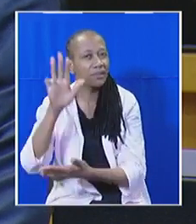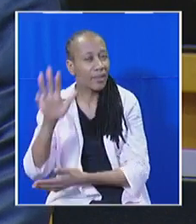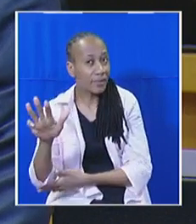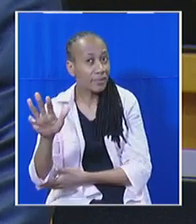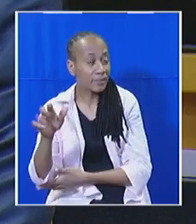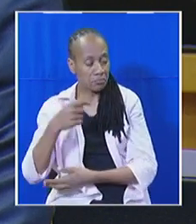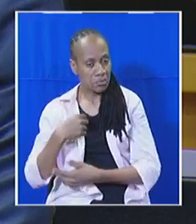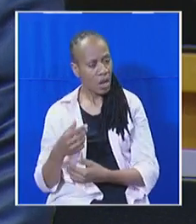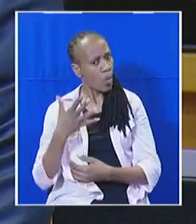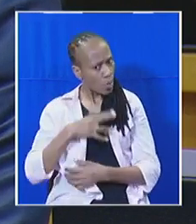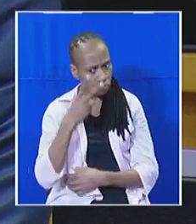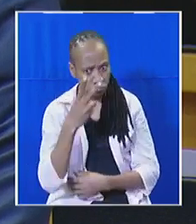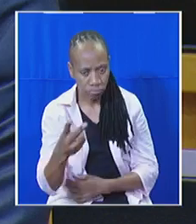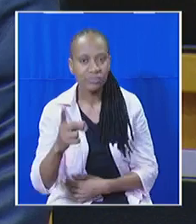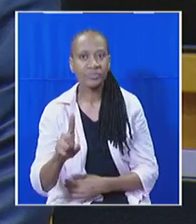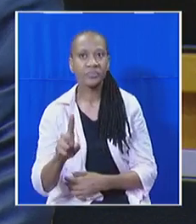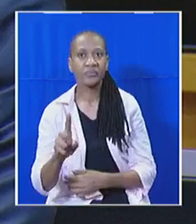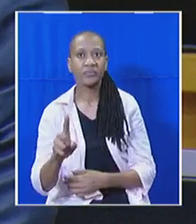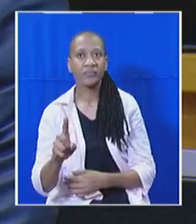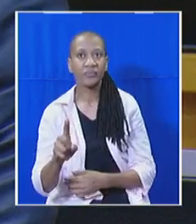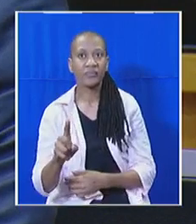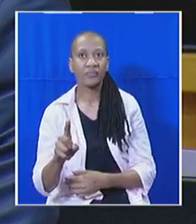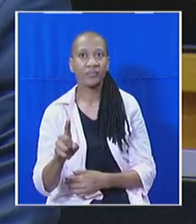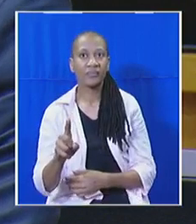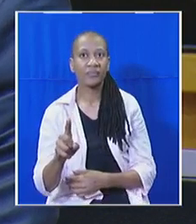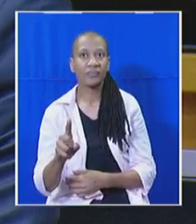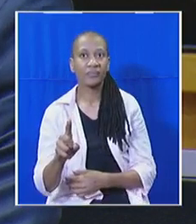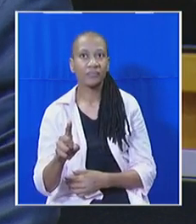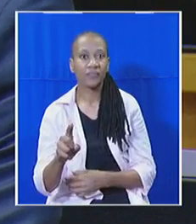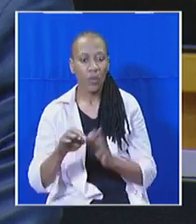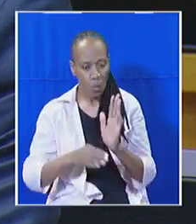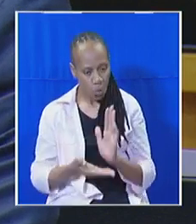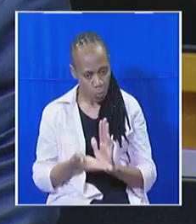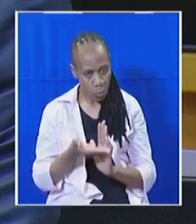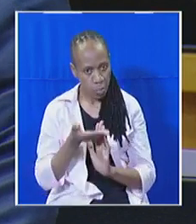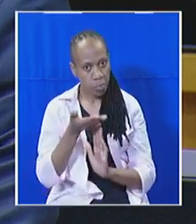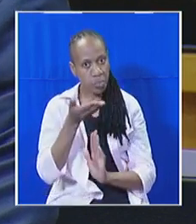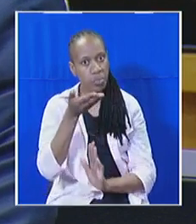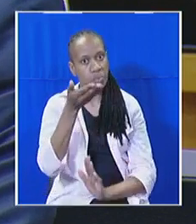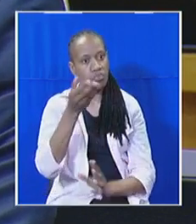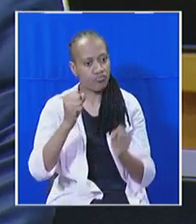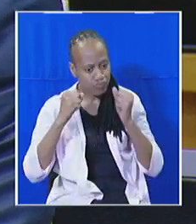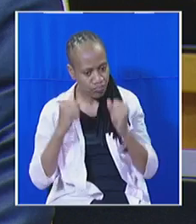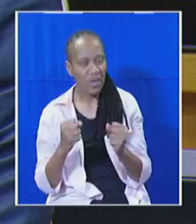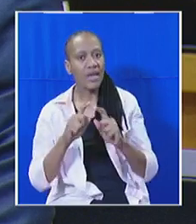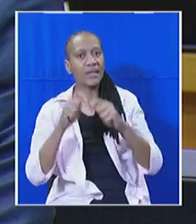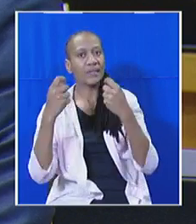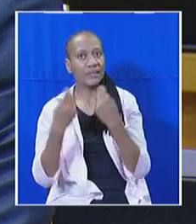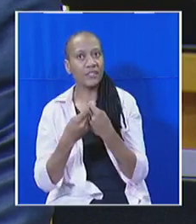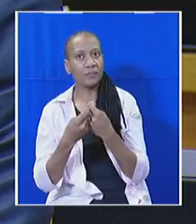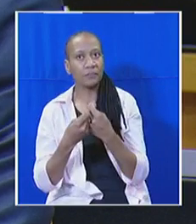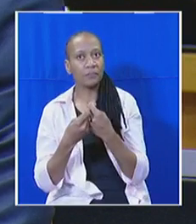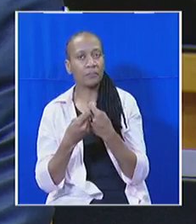I expect that rudimentarily, upward, and so on organically, the Springbok team should